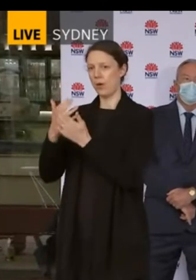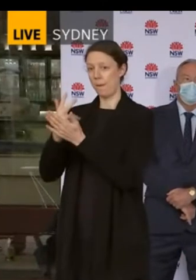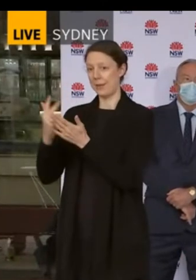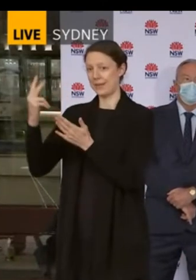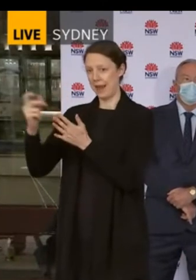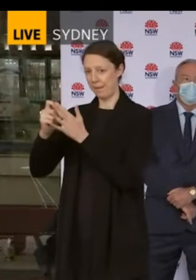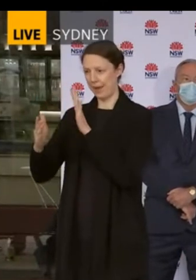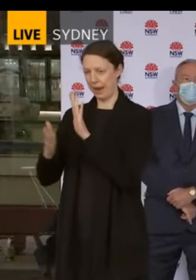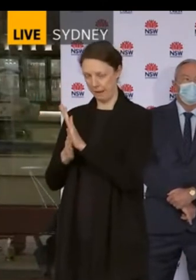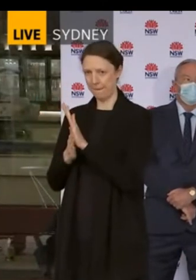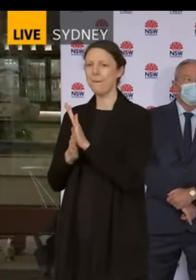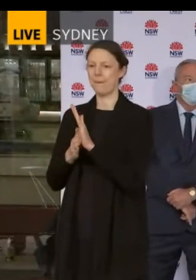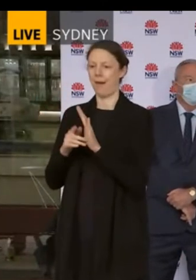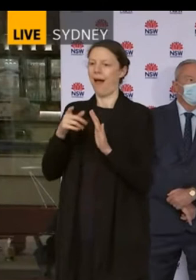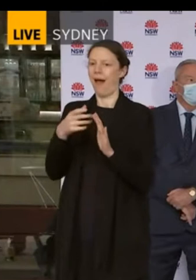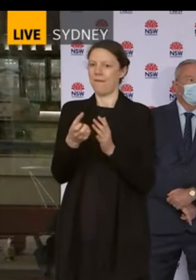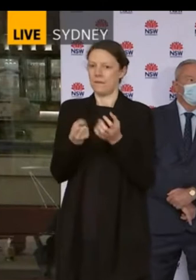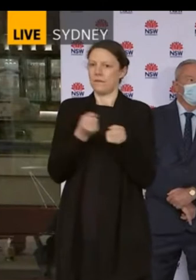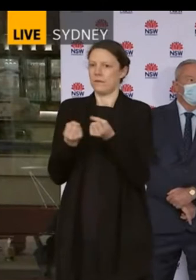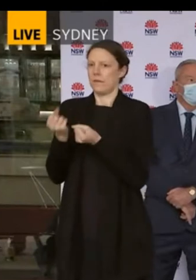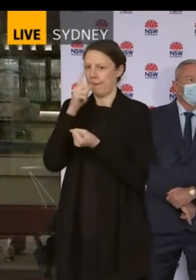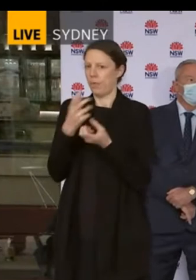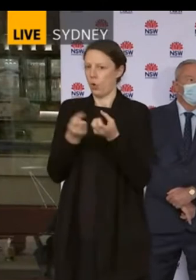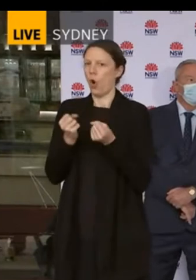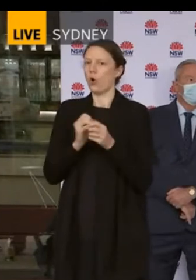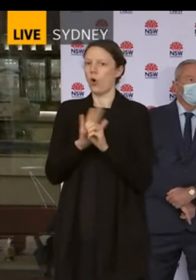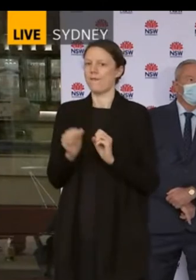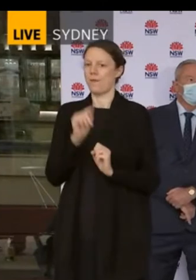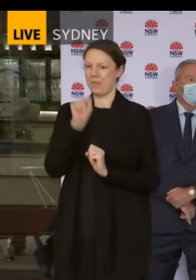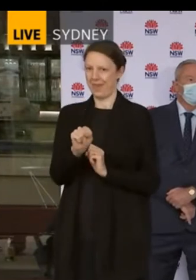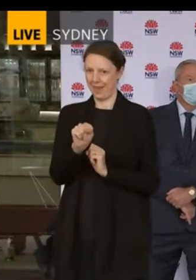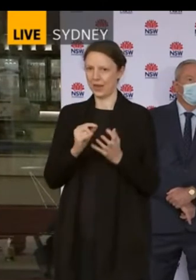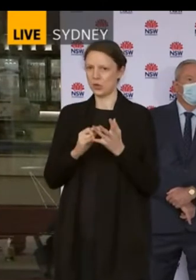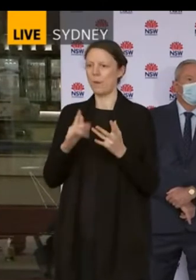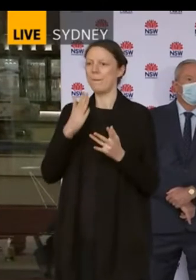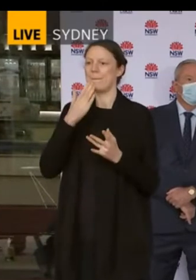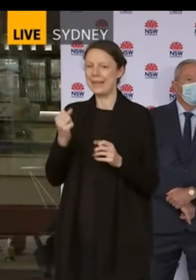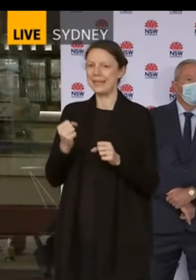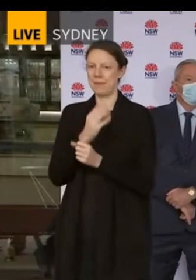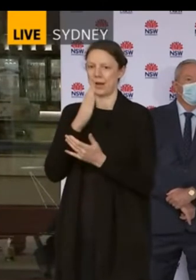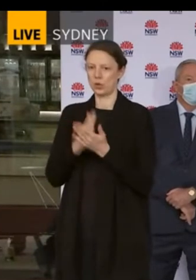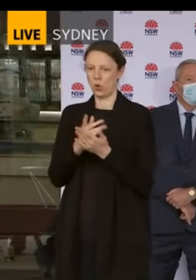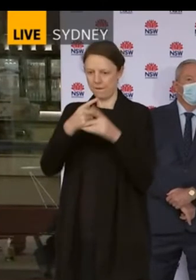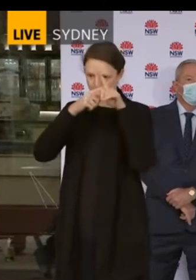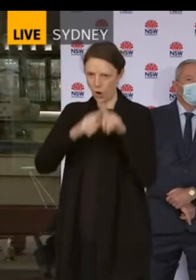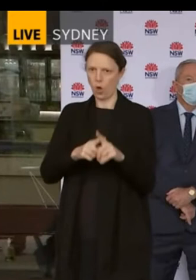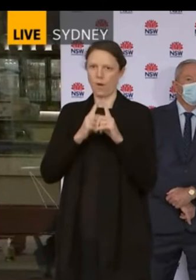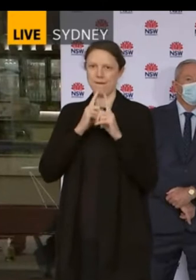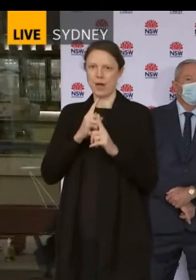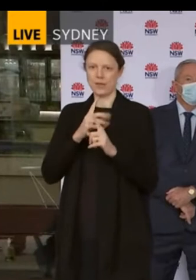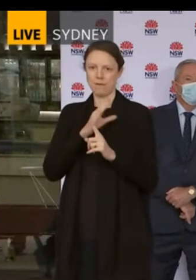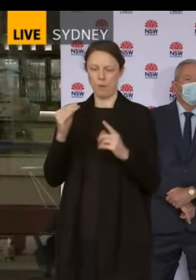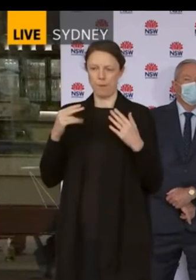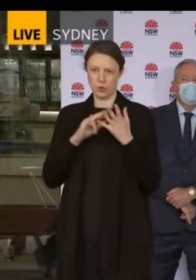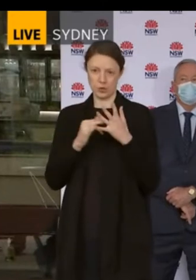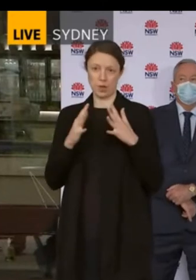There have been a number of transmissions at that venue. So please ensure you are following the health advice. Everyone who was